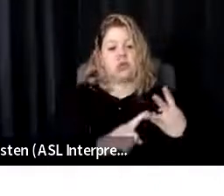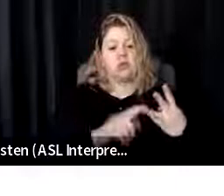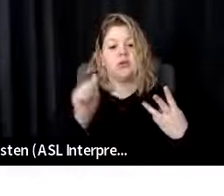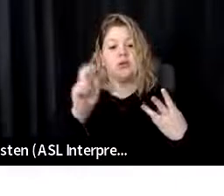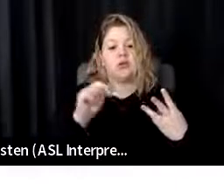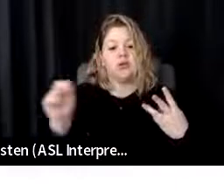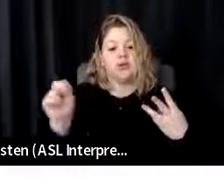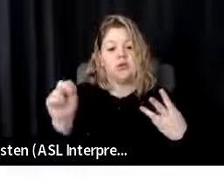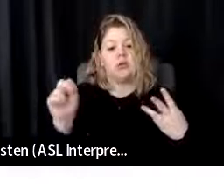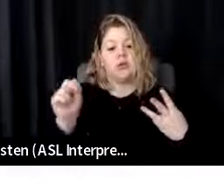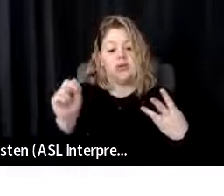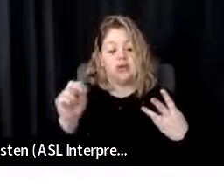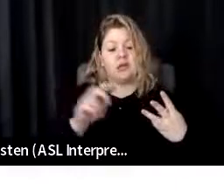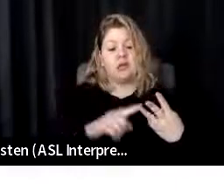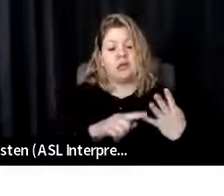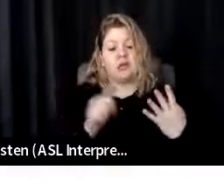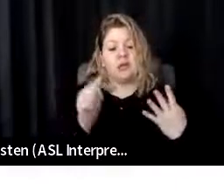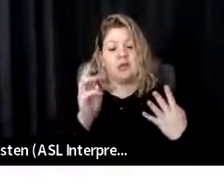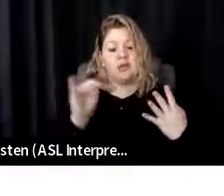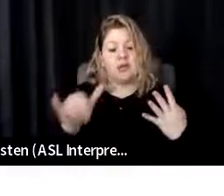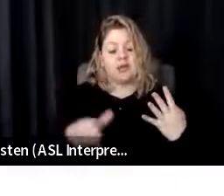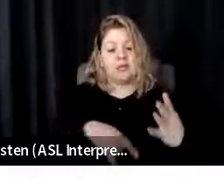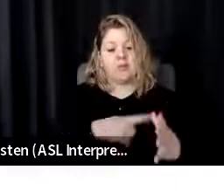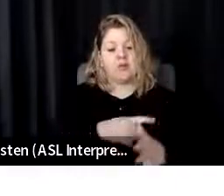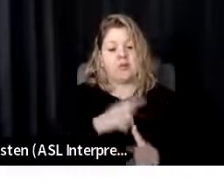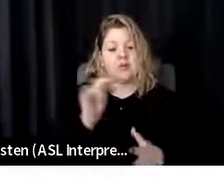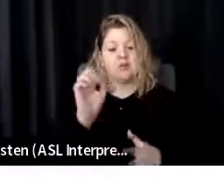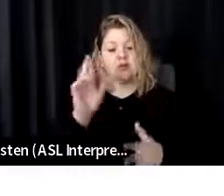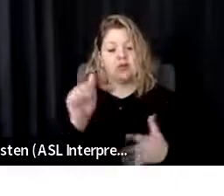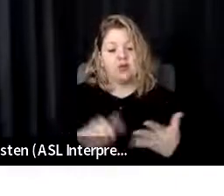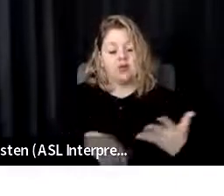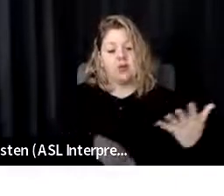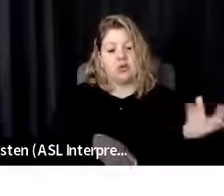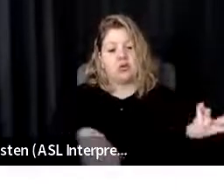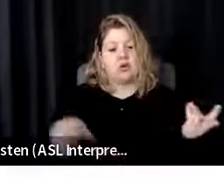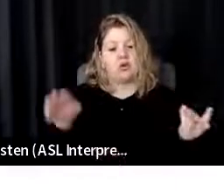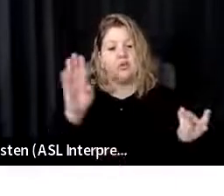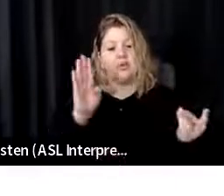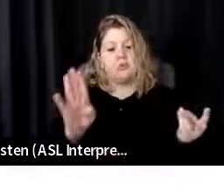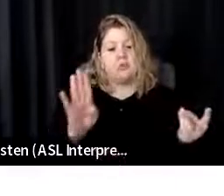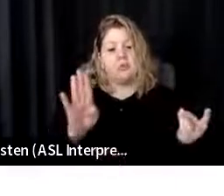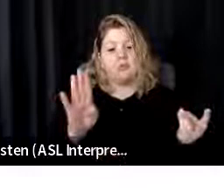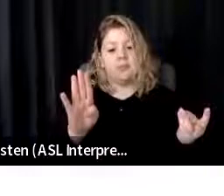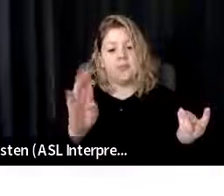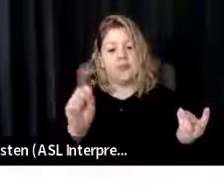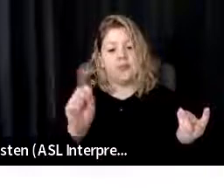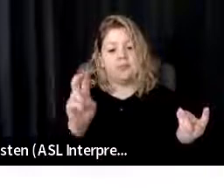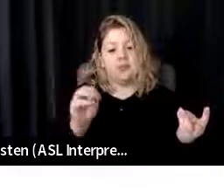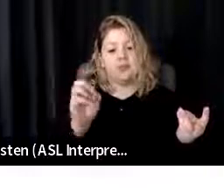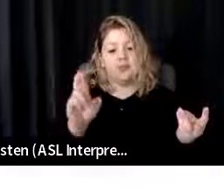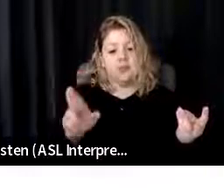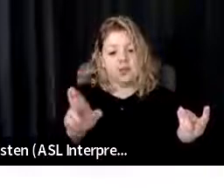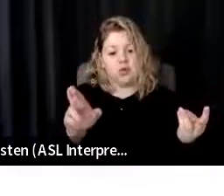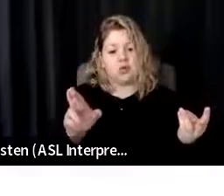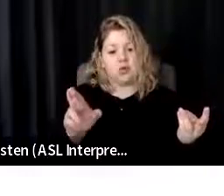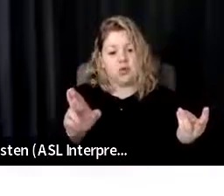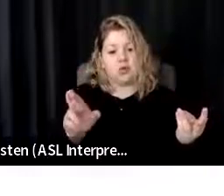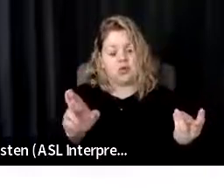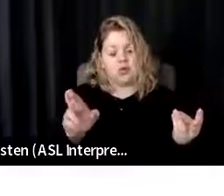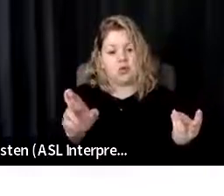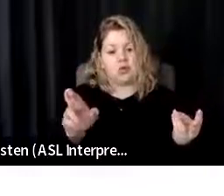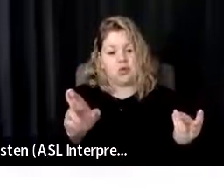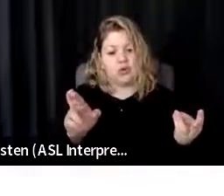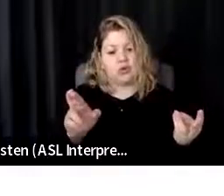Amy McNamee, Tara Register, B. Chris Sumner, and I think that's 8 of our 9